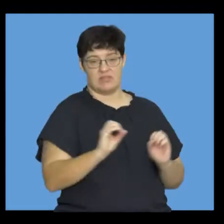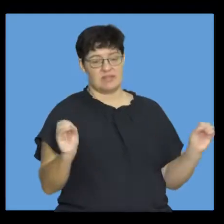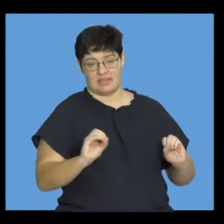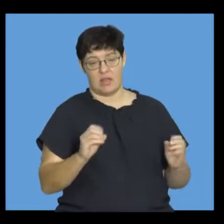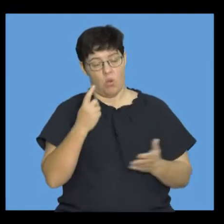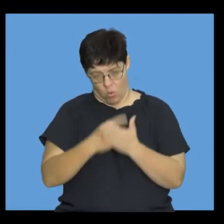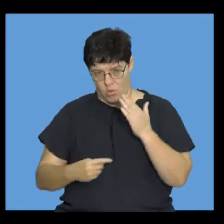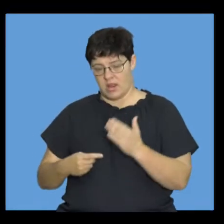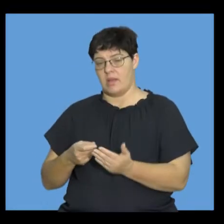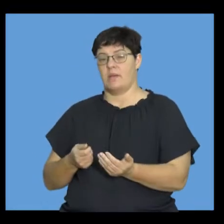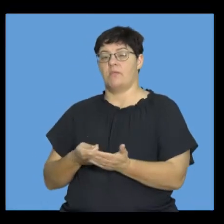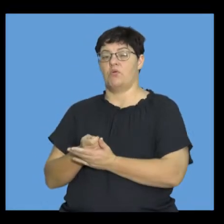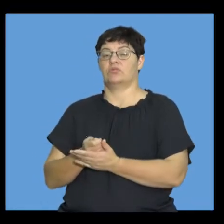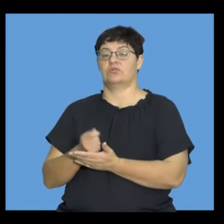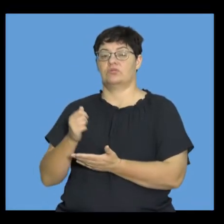Okay.